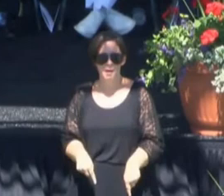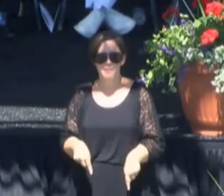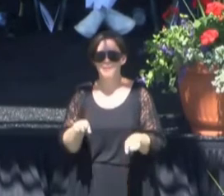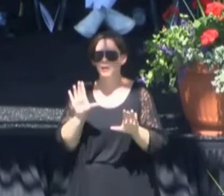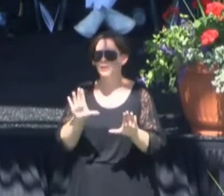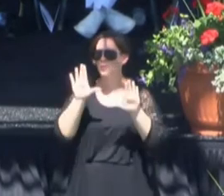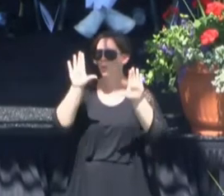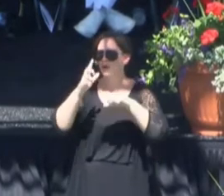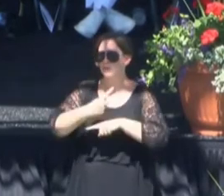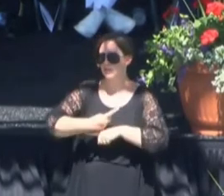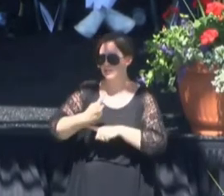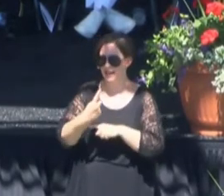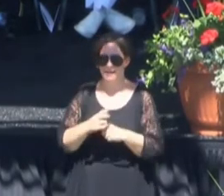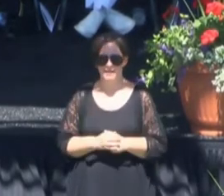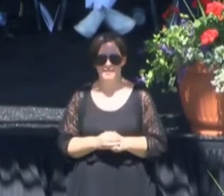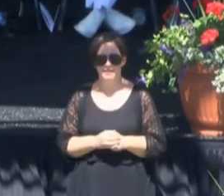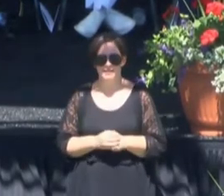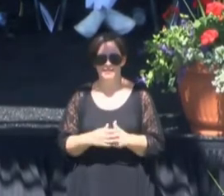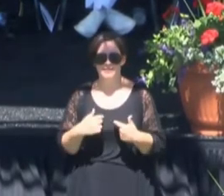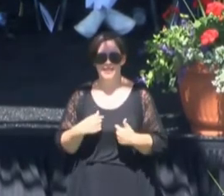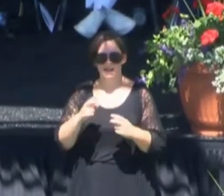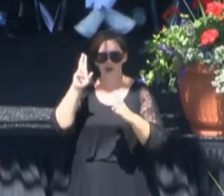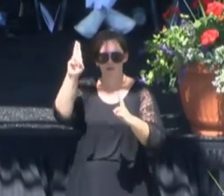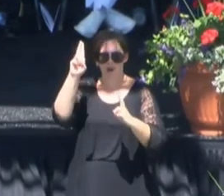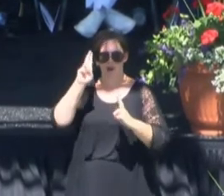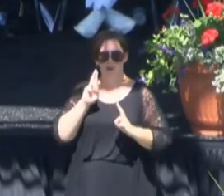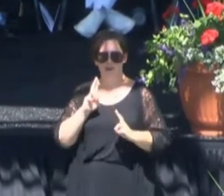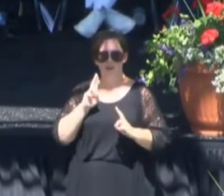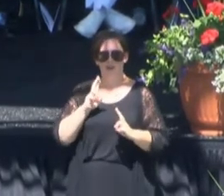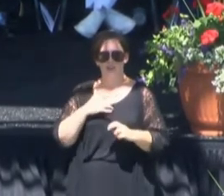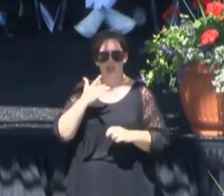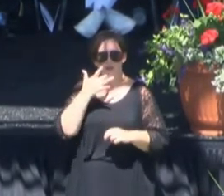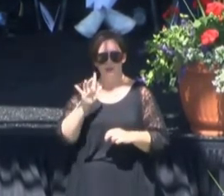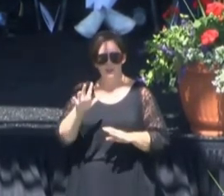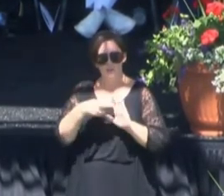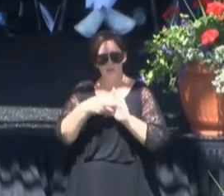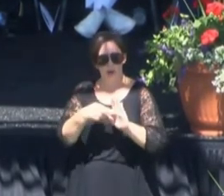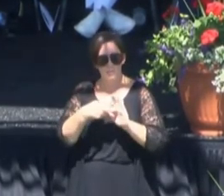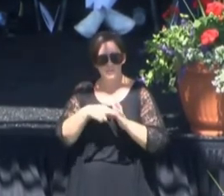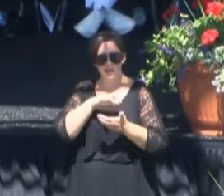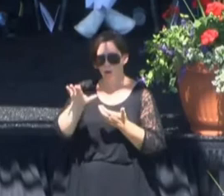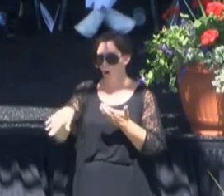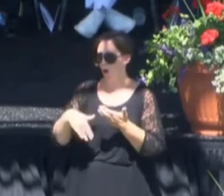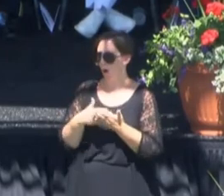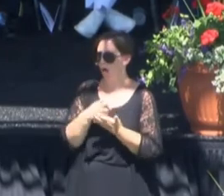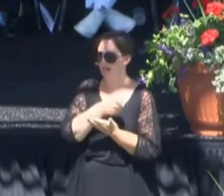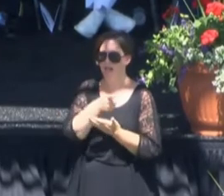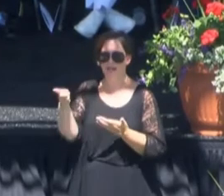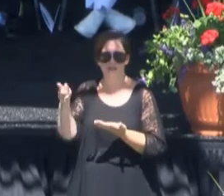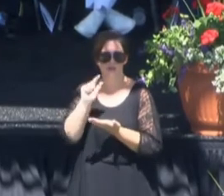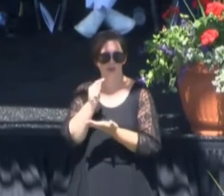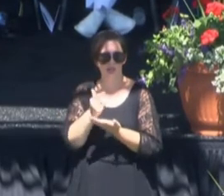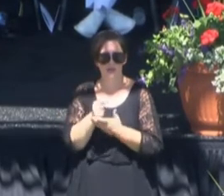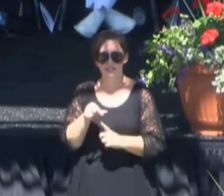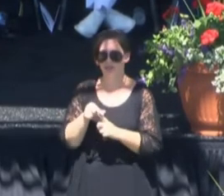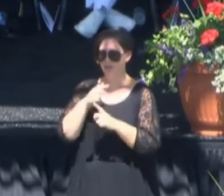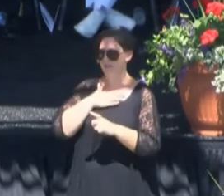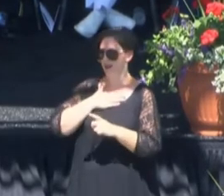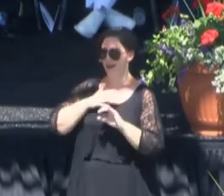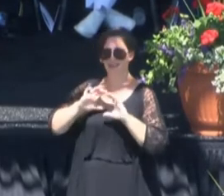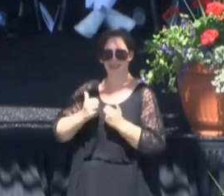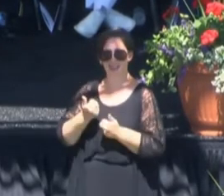wonderful day. I am honored and privileged to represent all of our graduates, especially my class